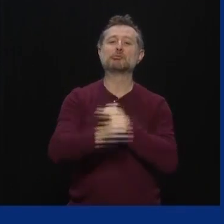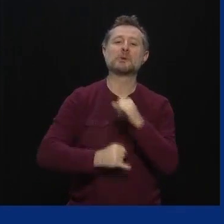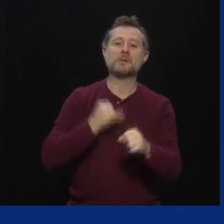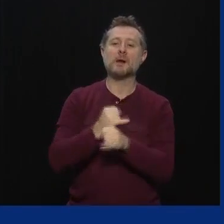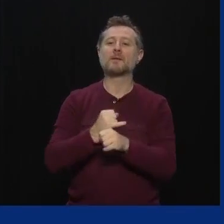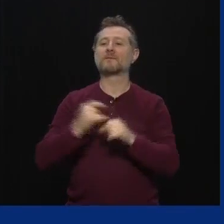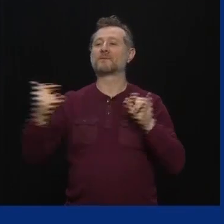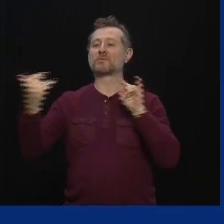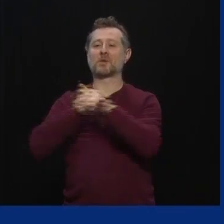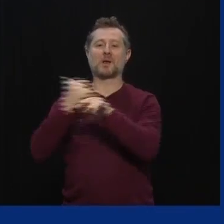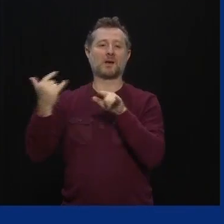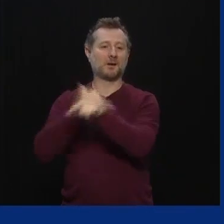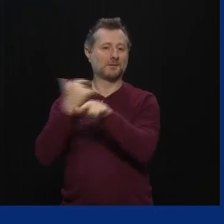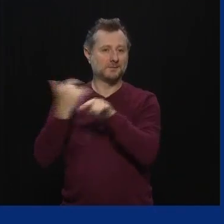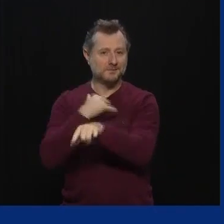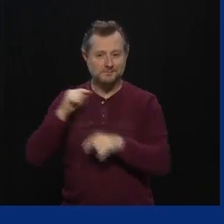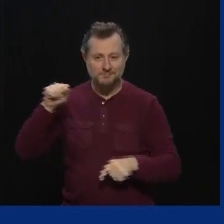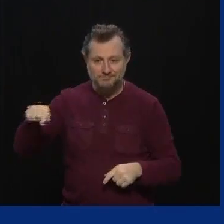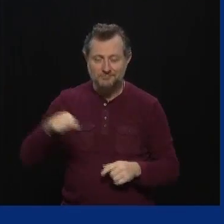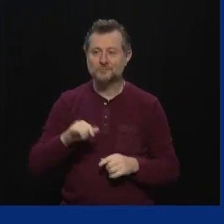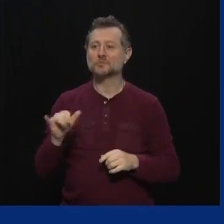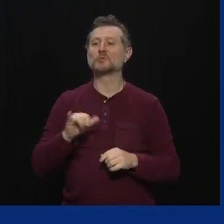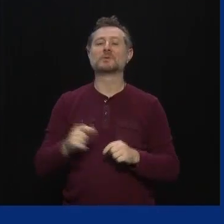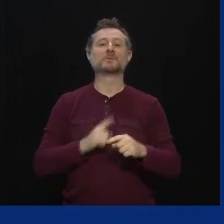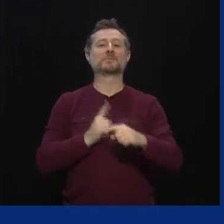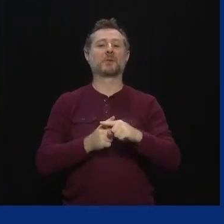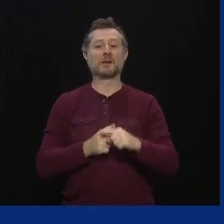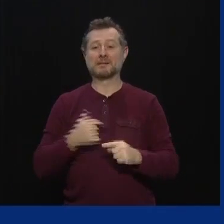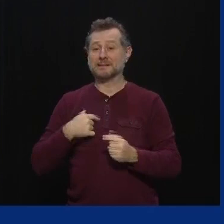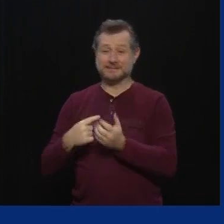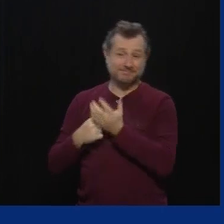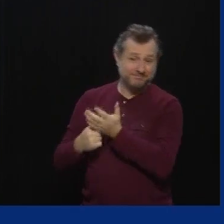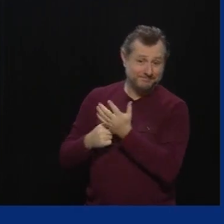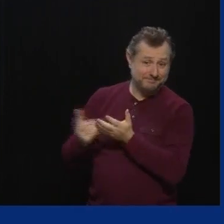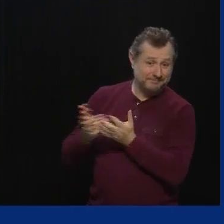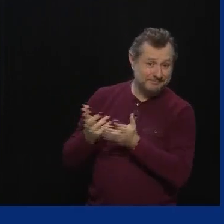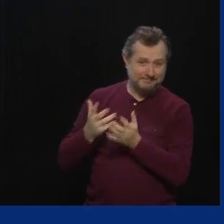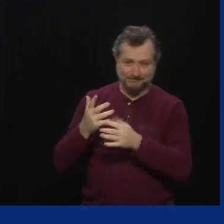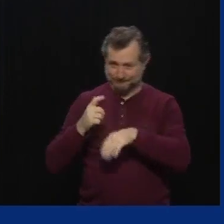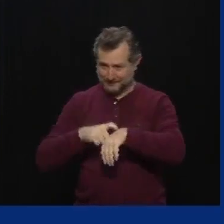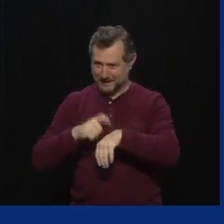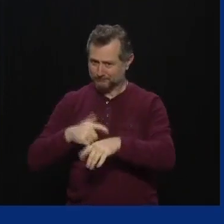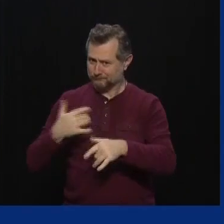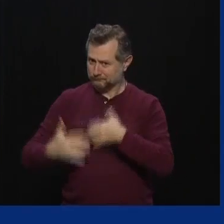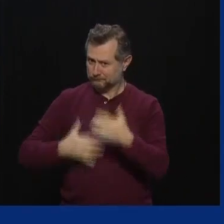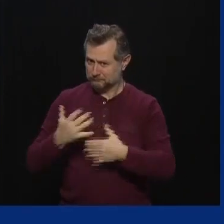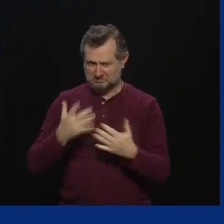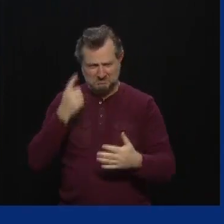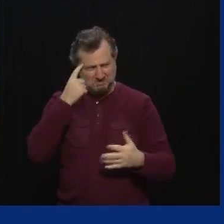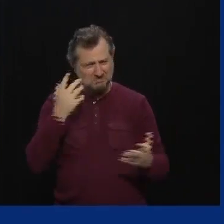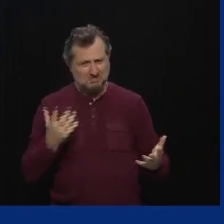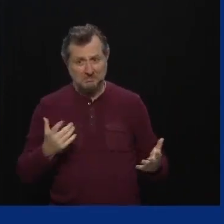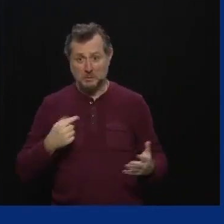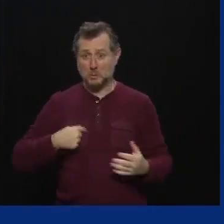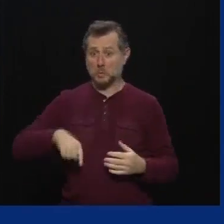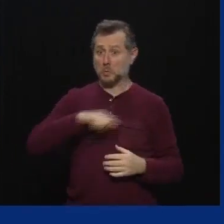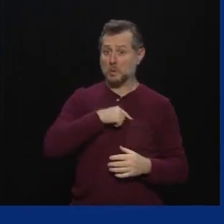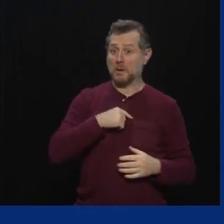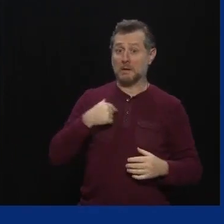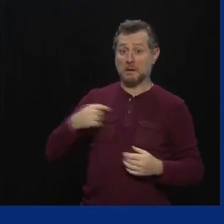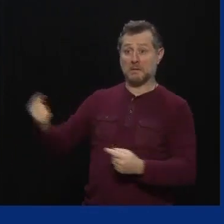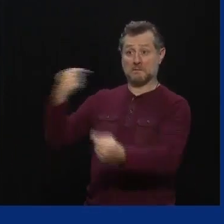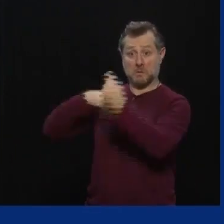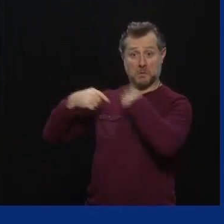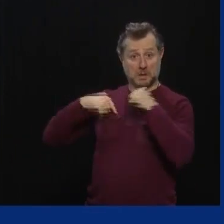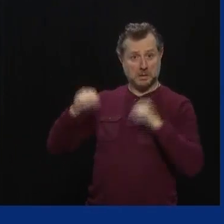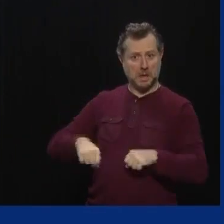I had spoken to him earlier about the timing. I said it would not make sense to have people be able to fly in from Toronto but not be able to drive across the